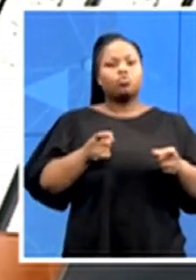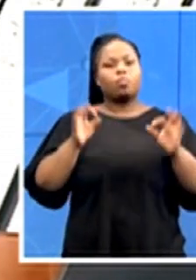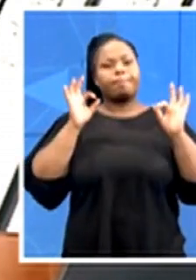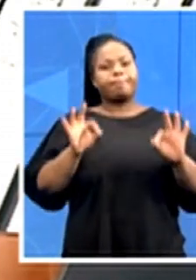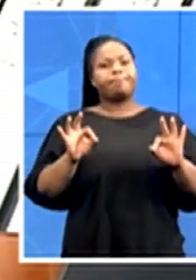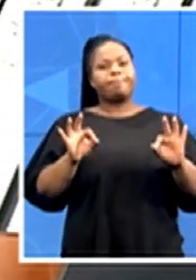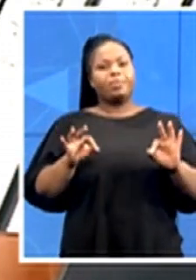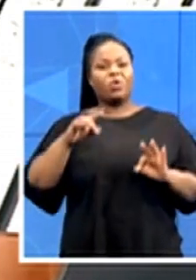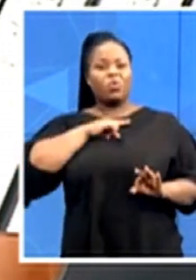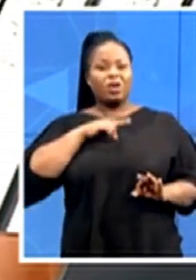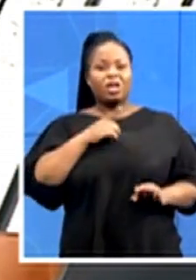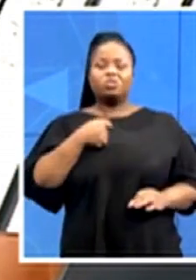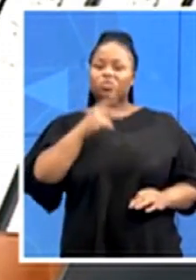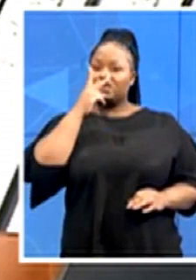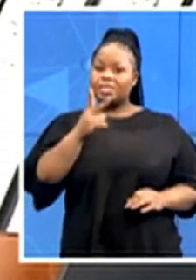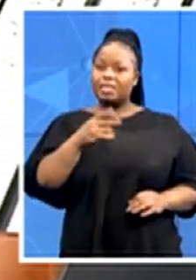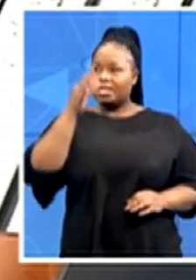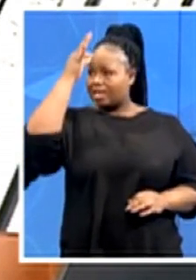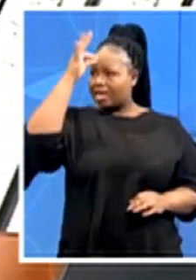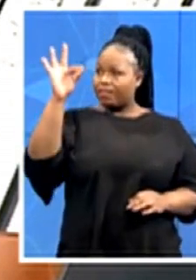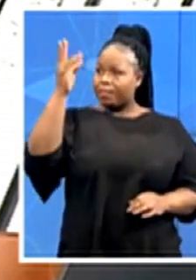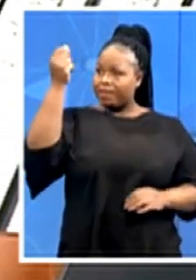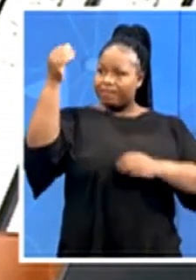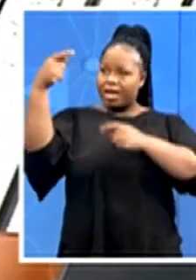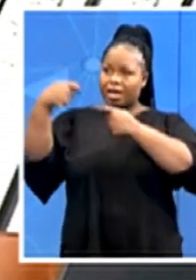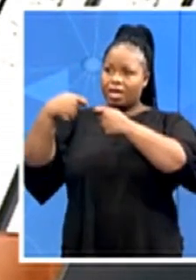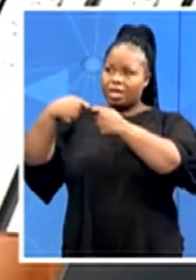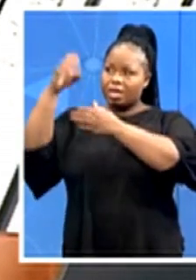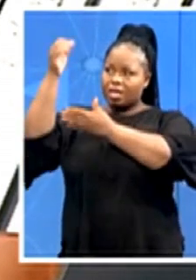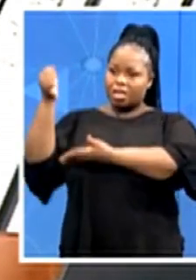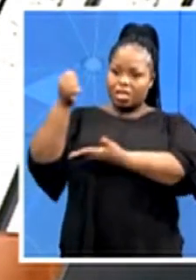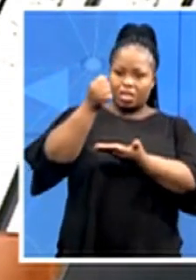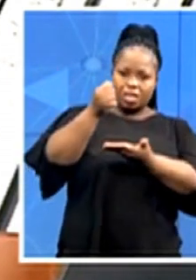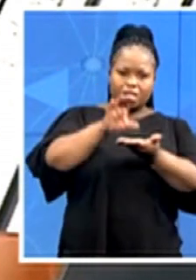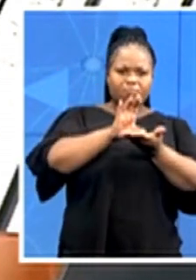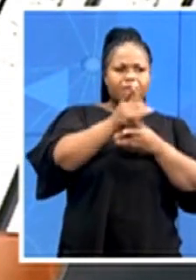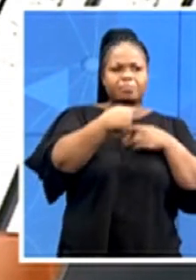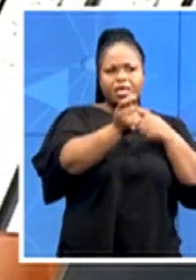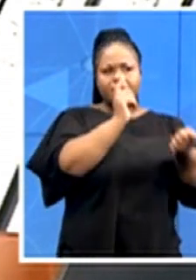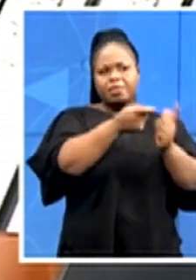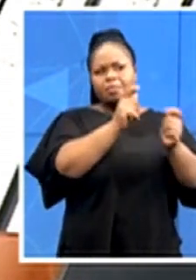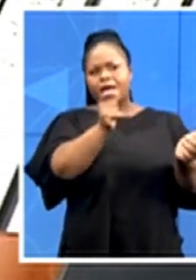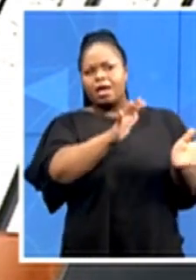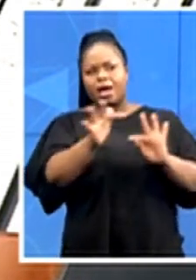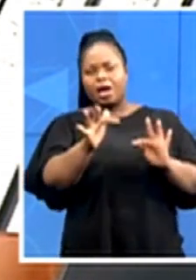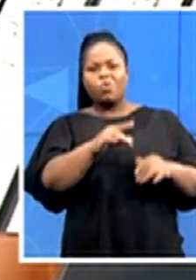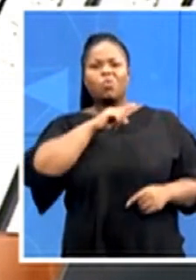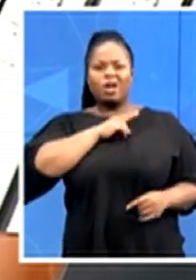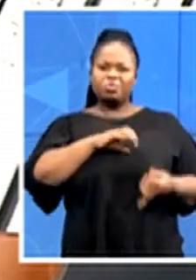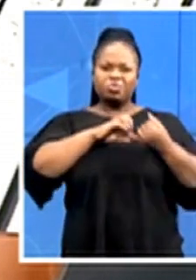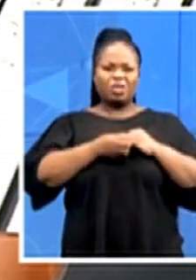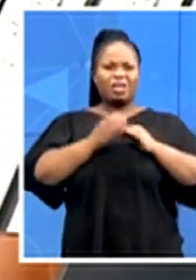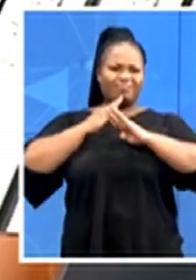money as the best way to protect the abuse of these funds. The